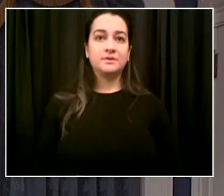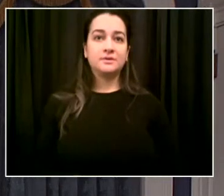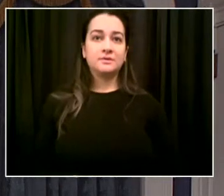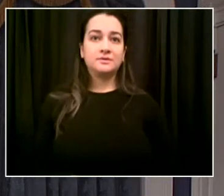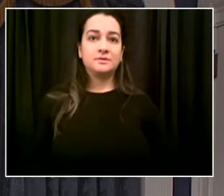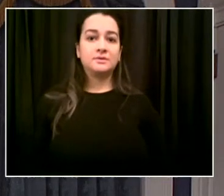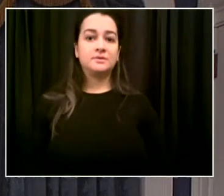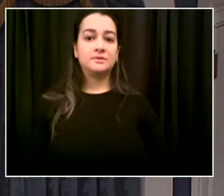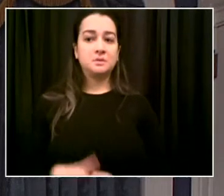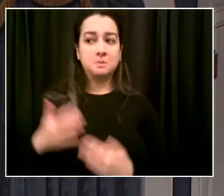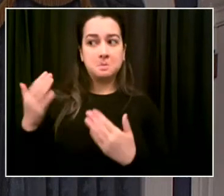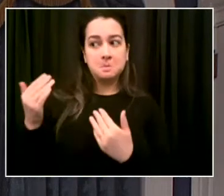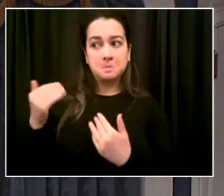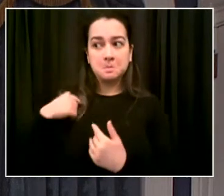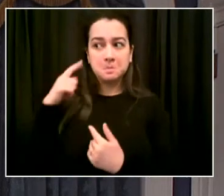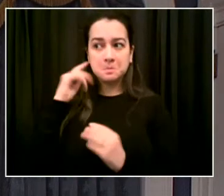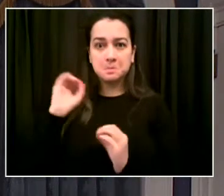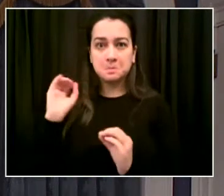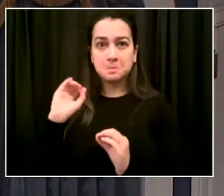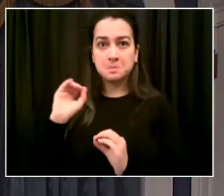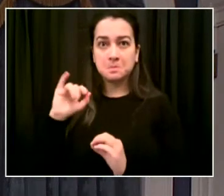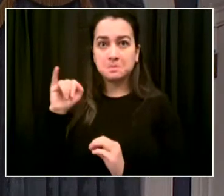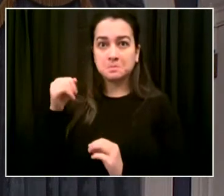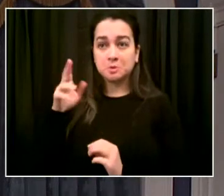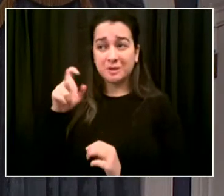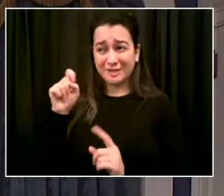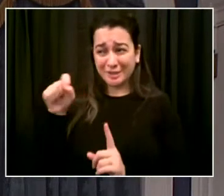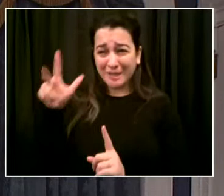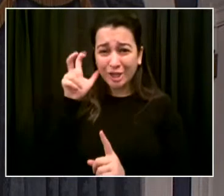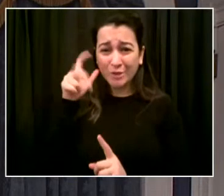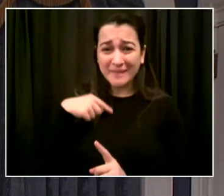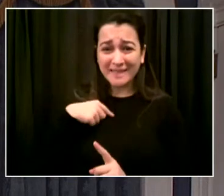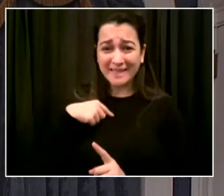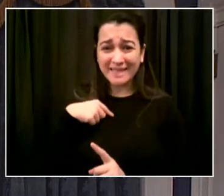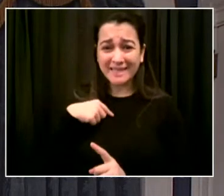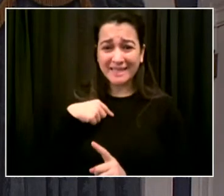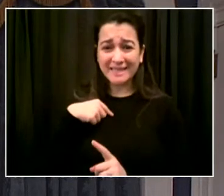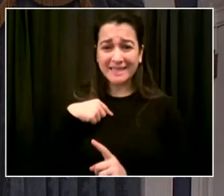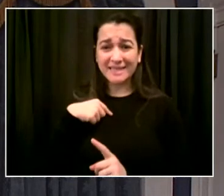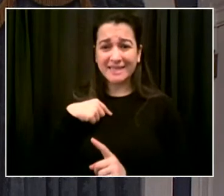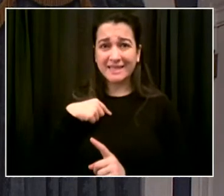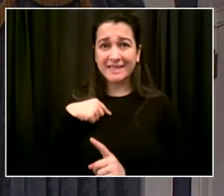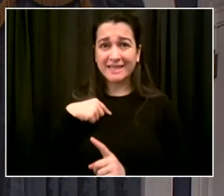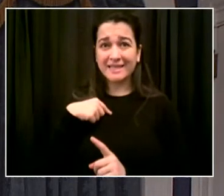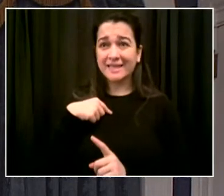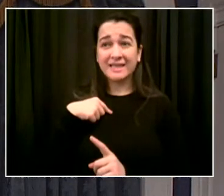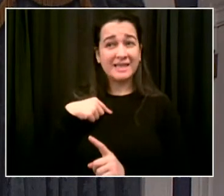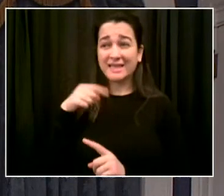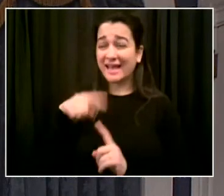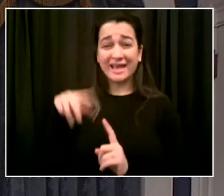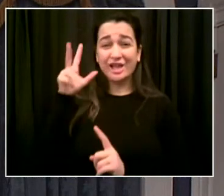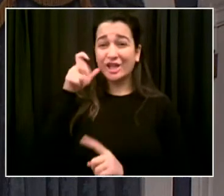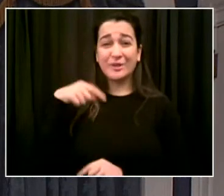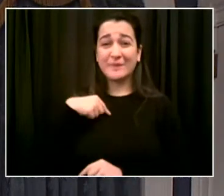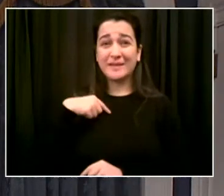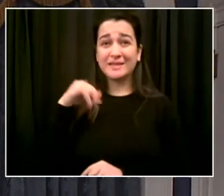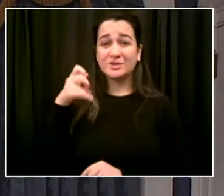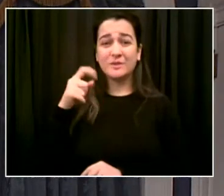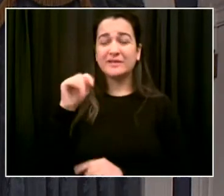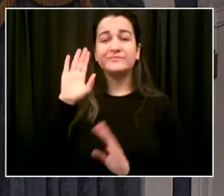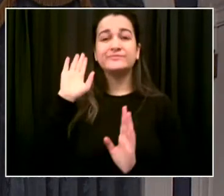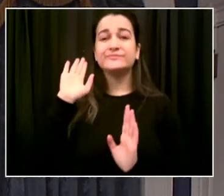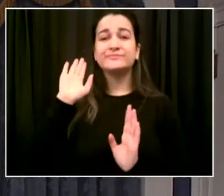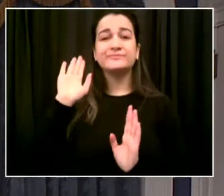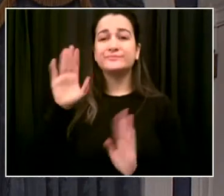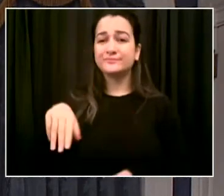Come on, let's try again. Juliet, can you hear me? We're having, try another person. Three will be a charm. We'll